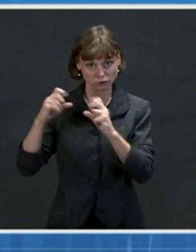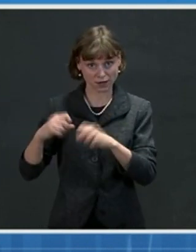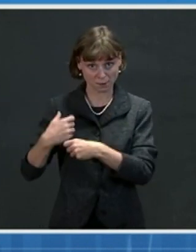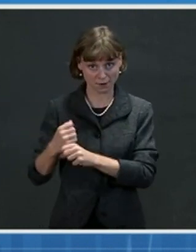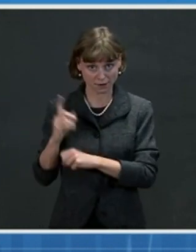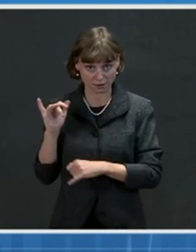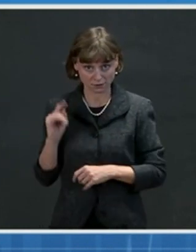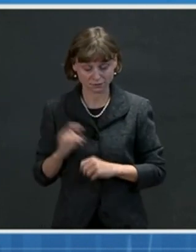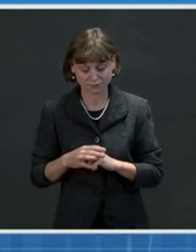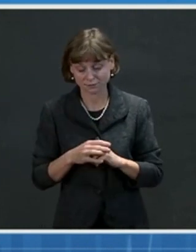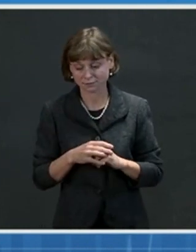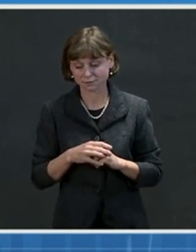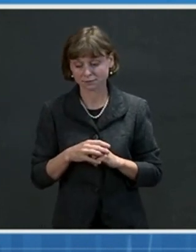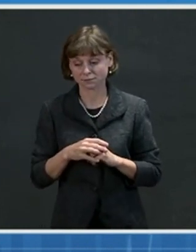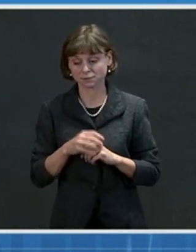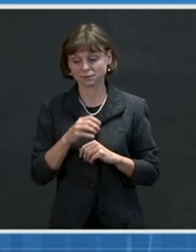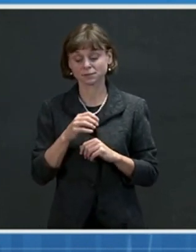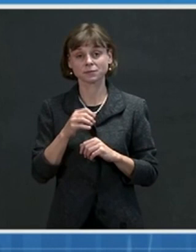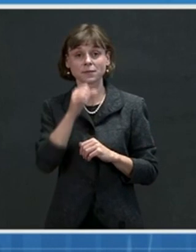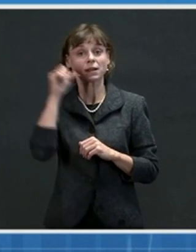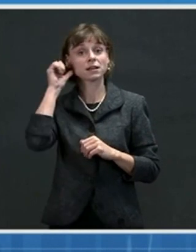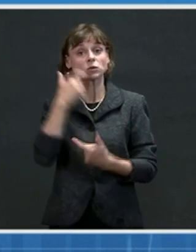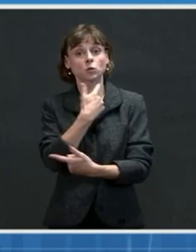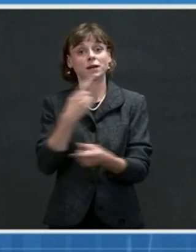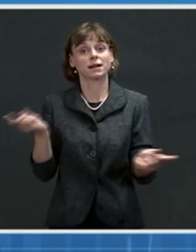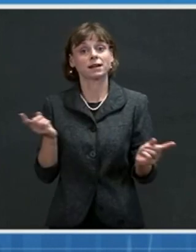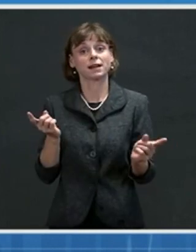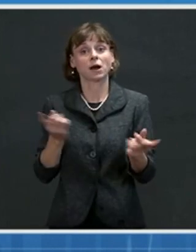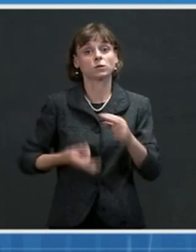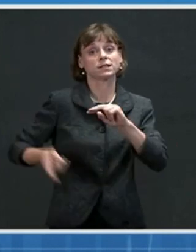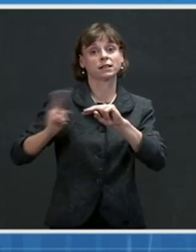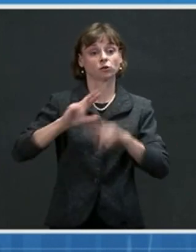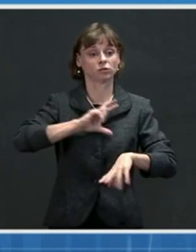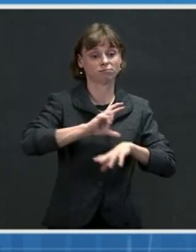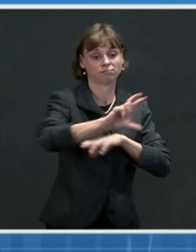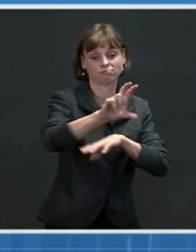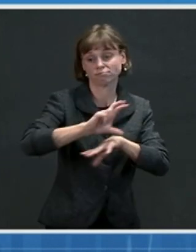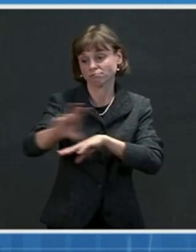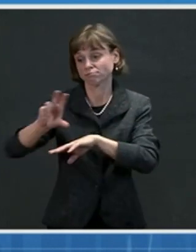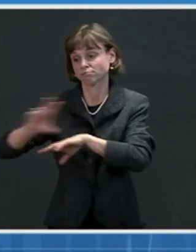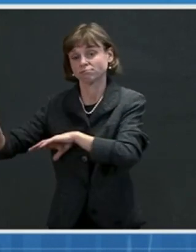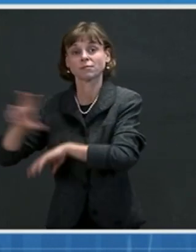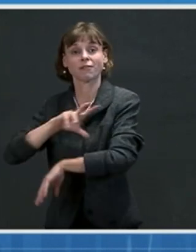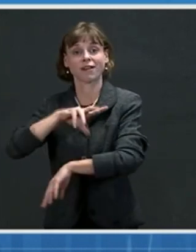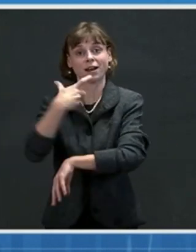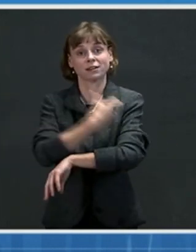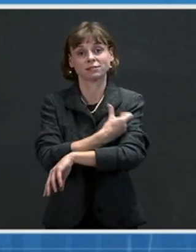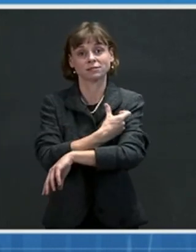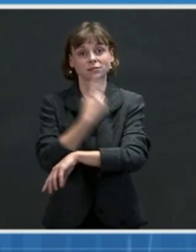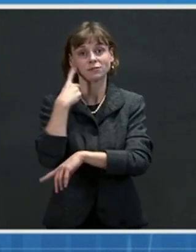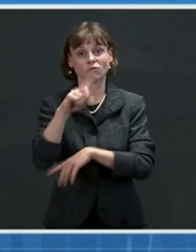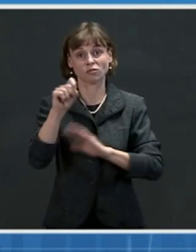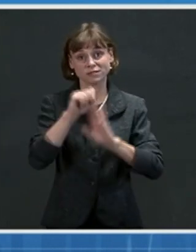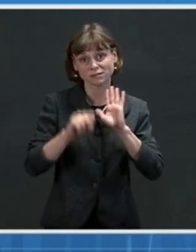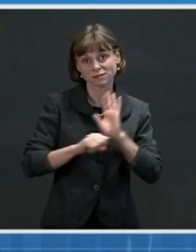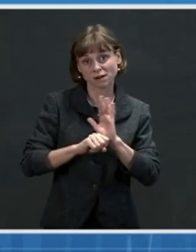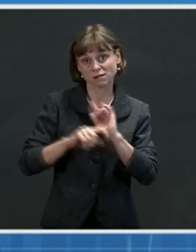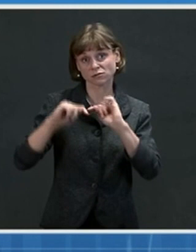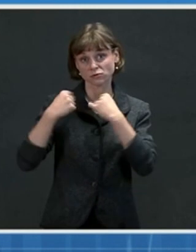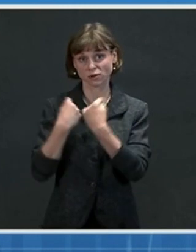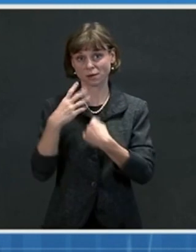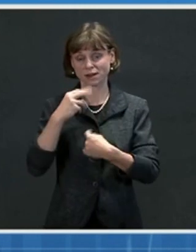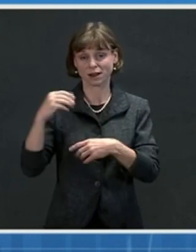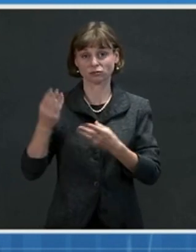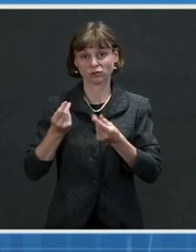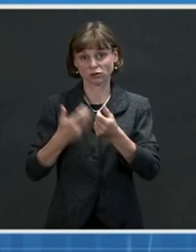weekly allocations of vaccine doses to states, tribes, and territories. We have achieved a